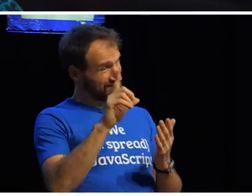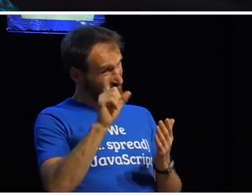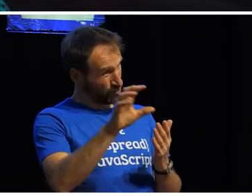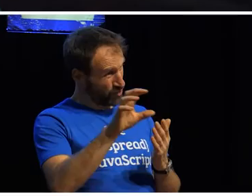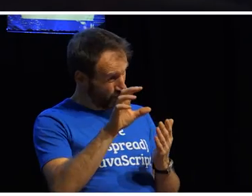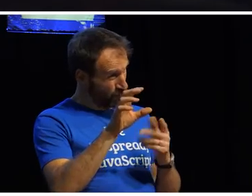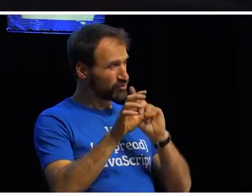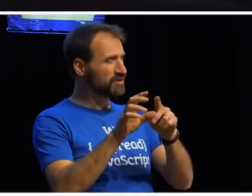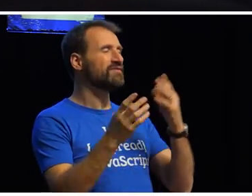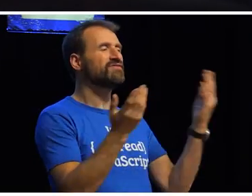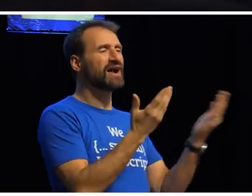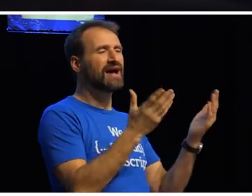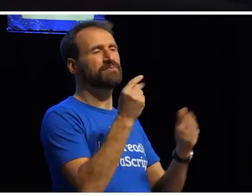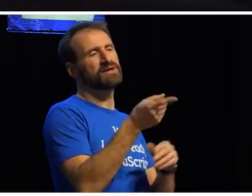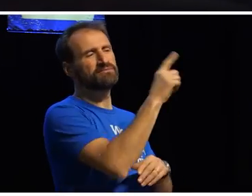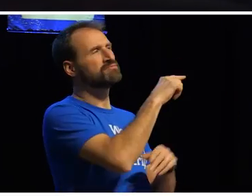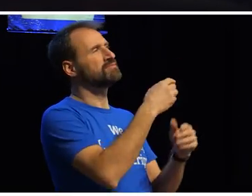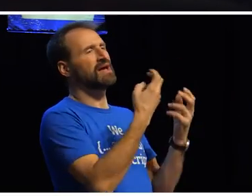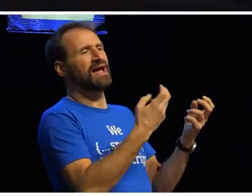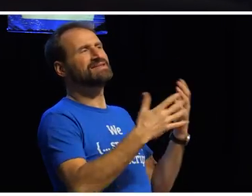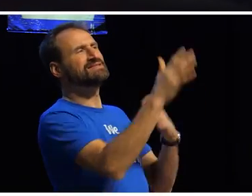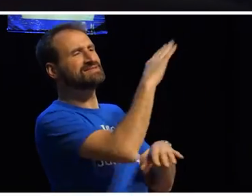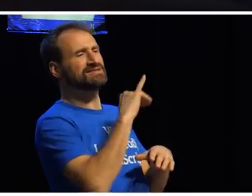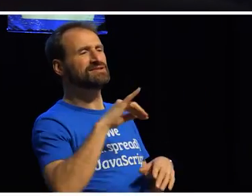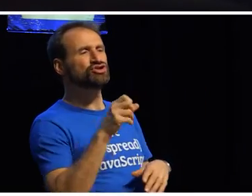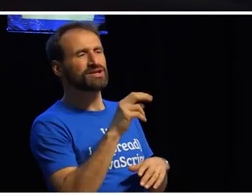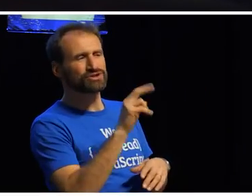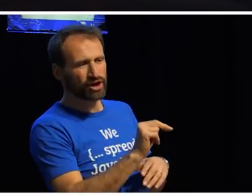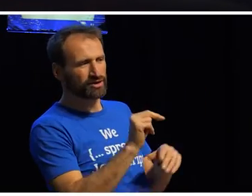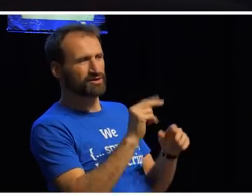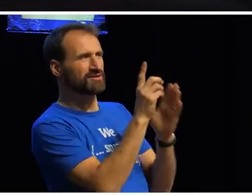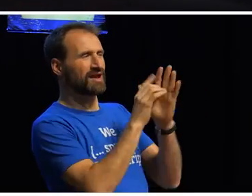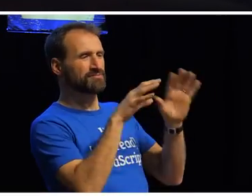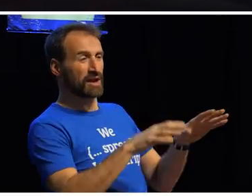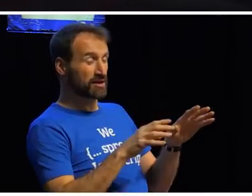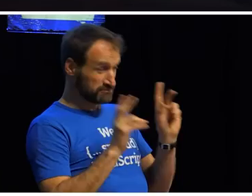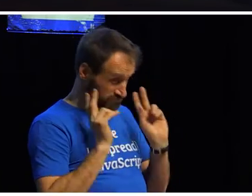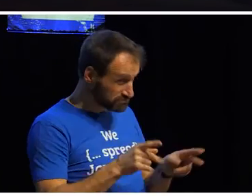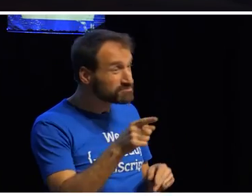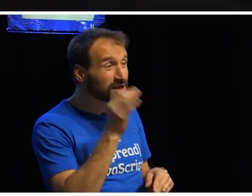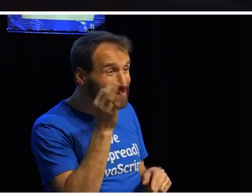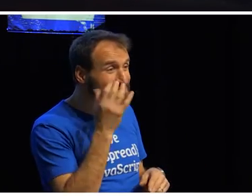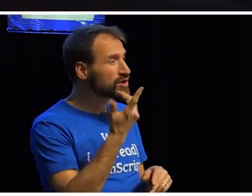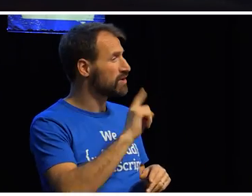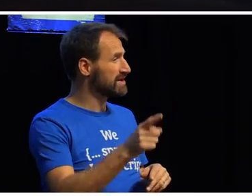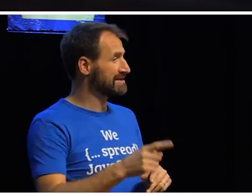I mean, the existing JSON to see if that's a cat or not. So that's pretty